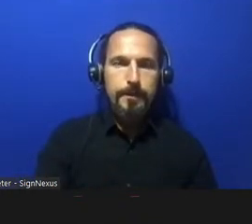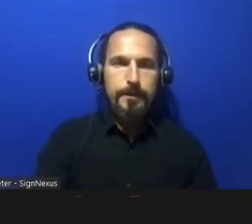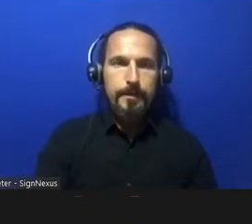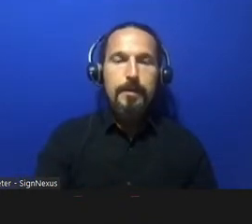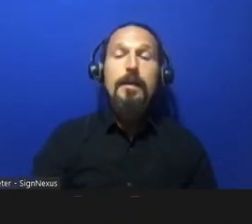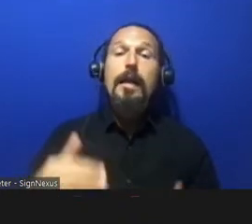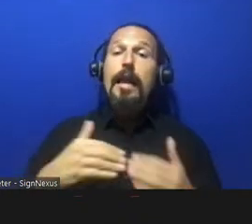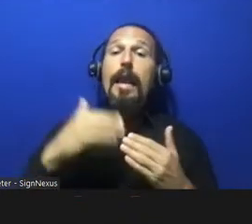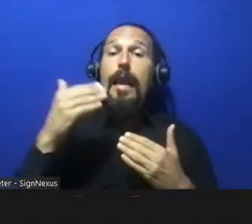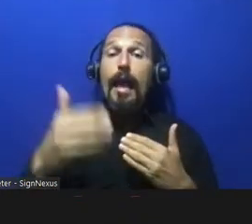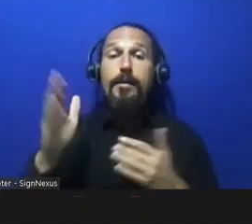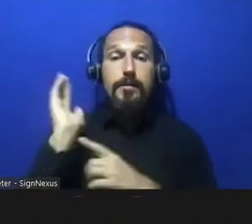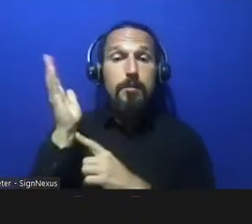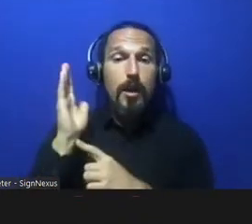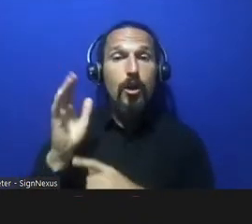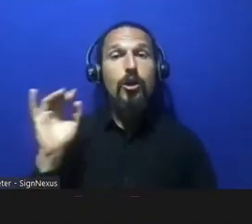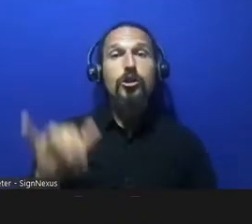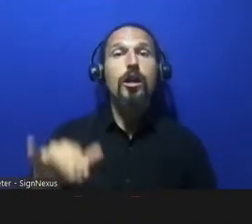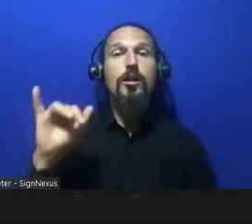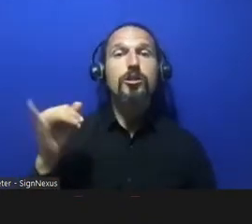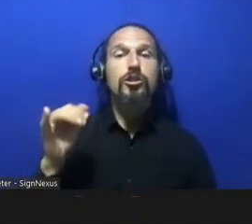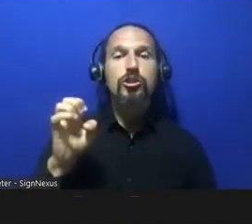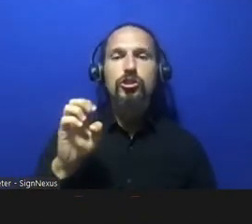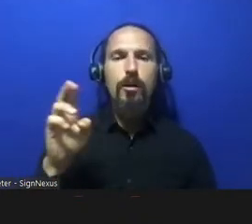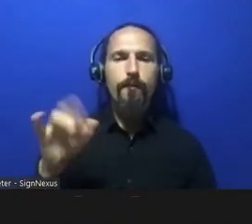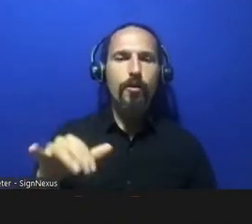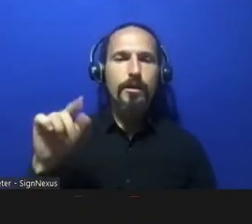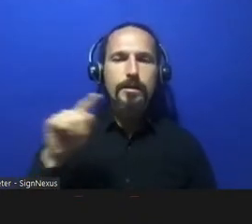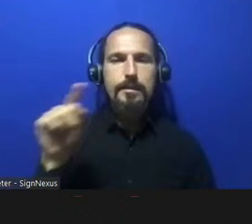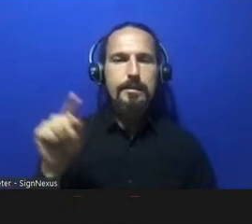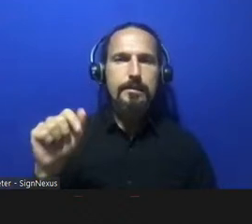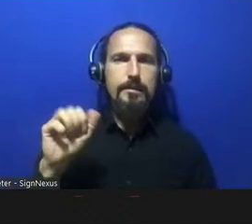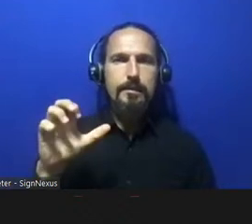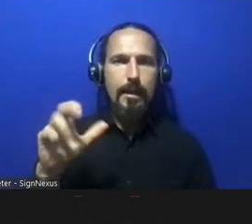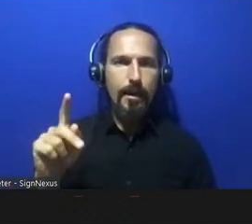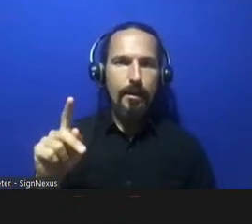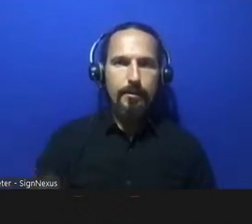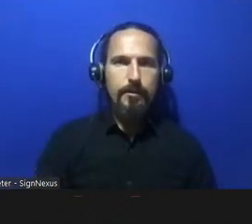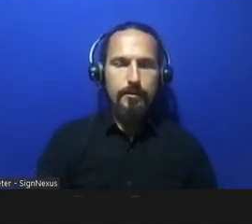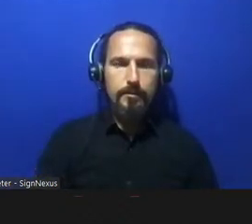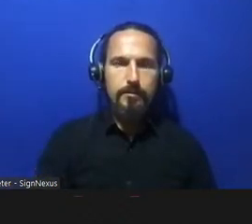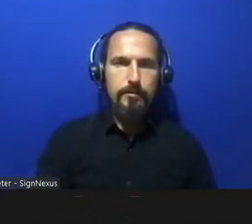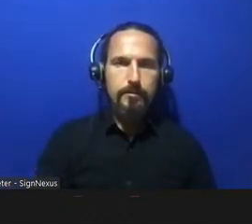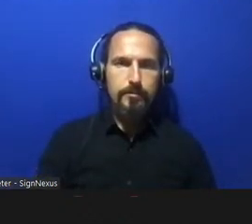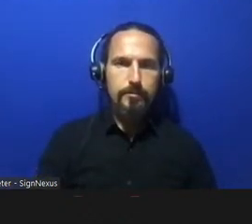our next speaker is jeffrey zak followed by sumiko ito